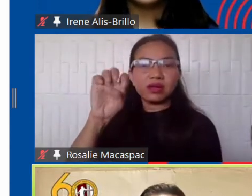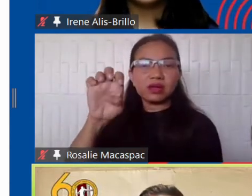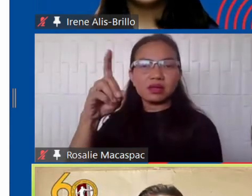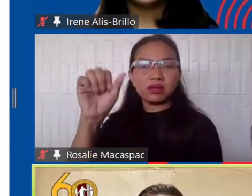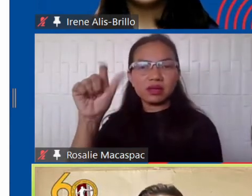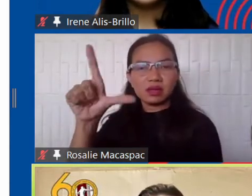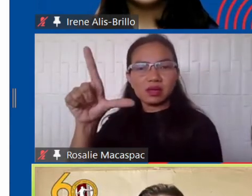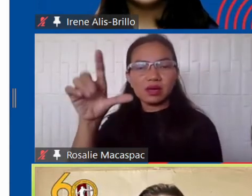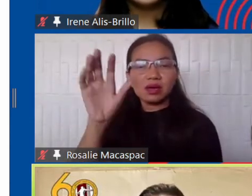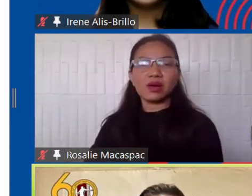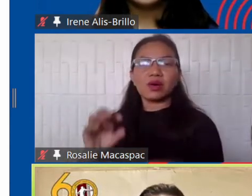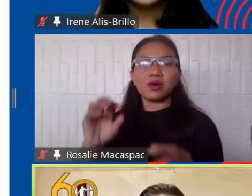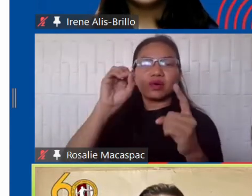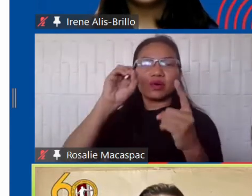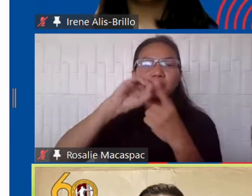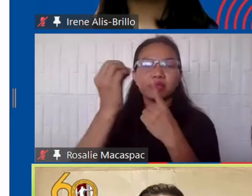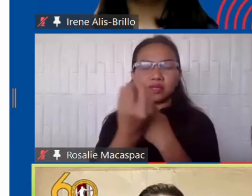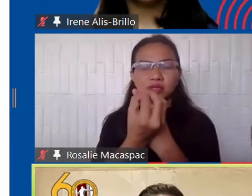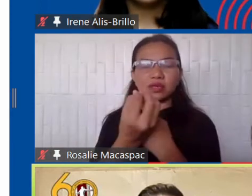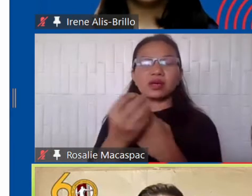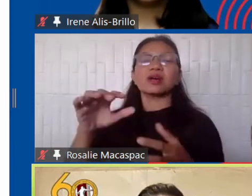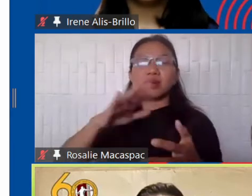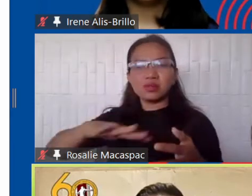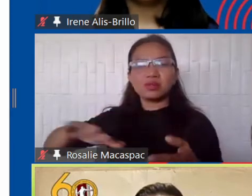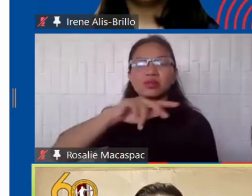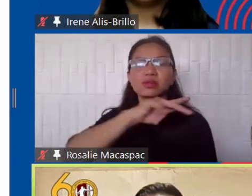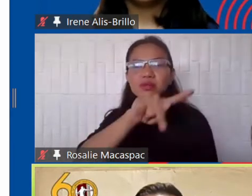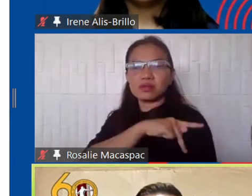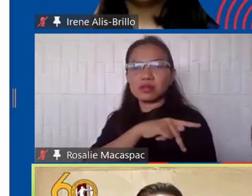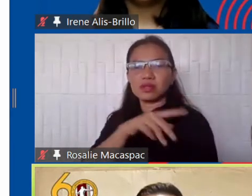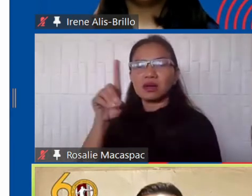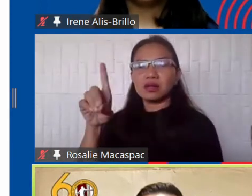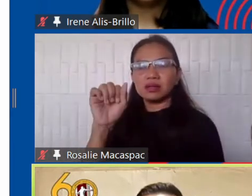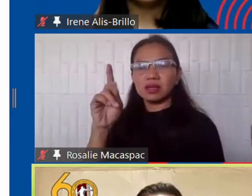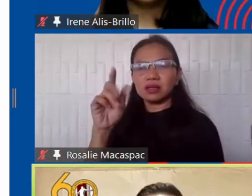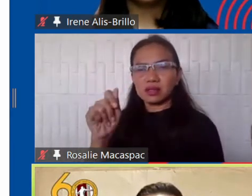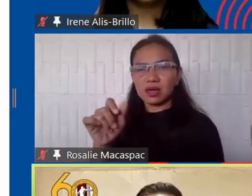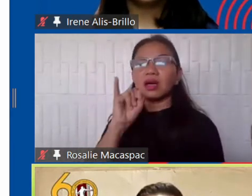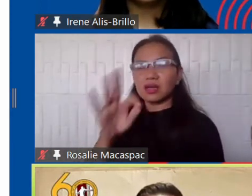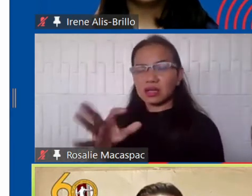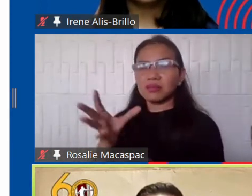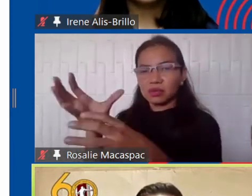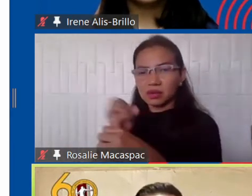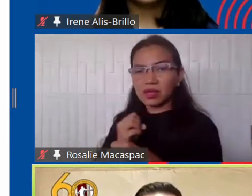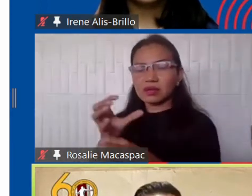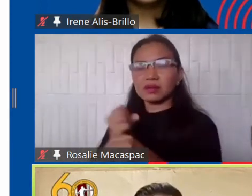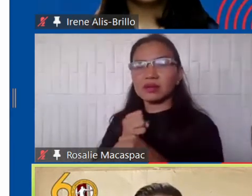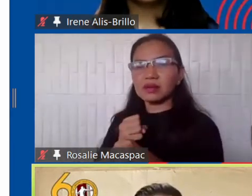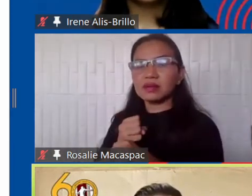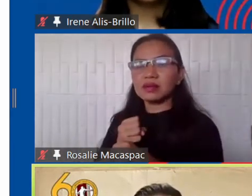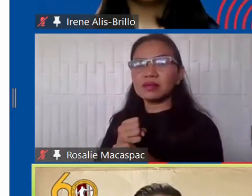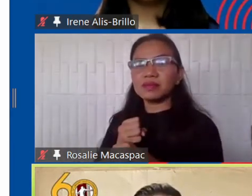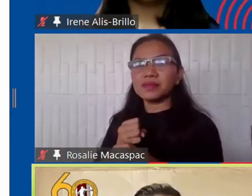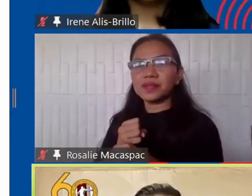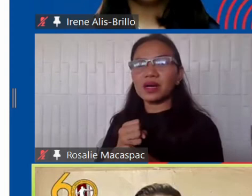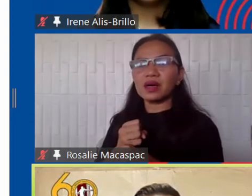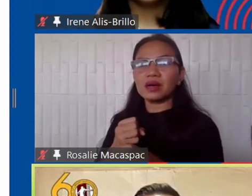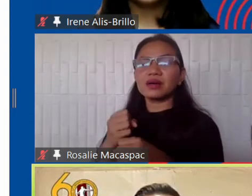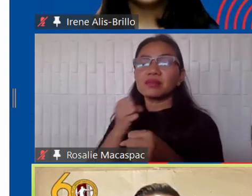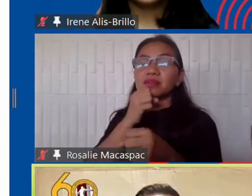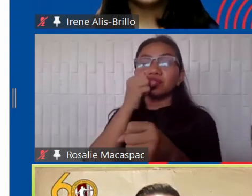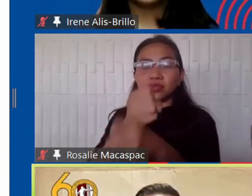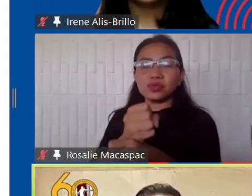sensitive personal data. So if you're going to collect those, make sure that it's really crucial for